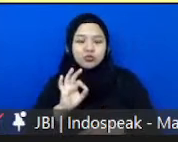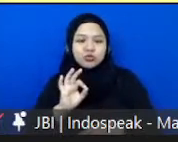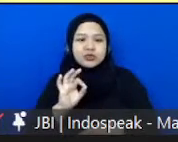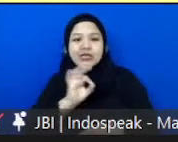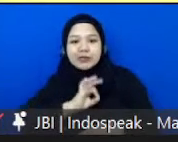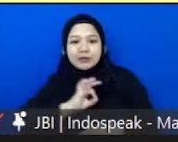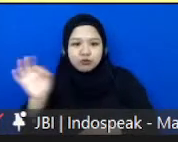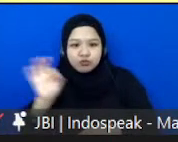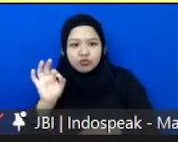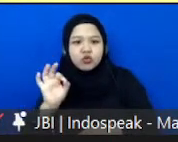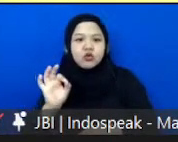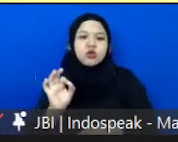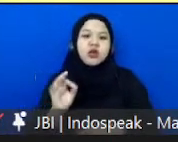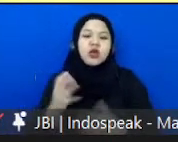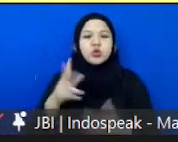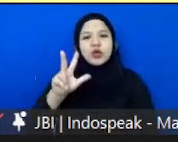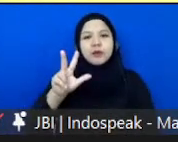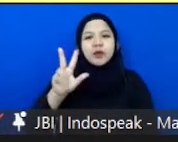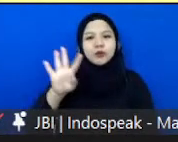sentinel places.